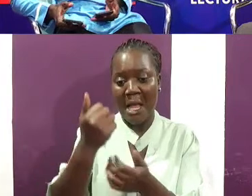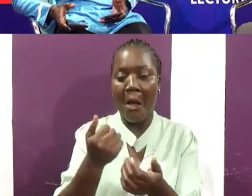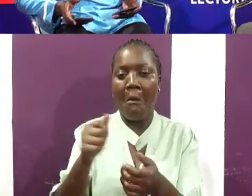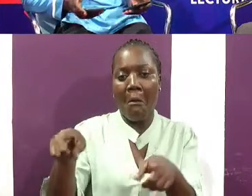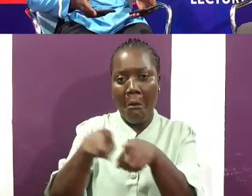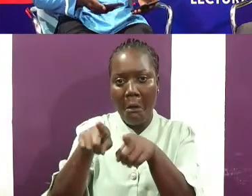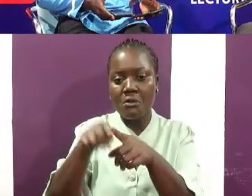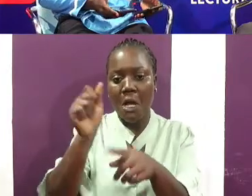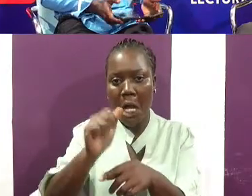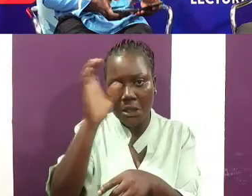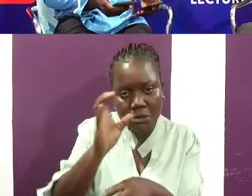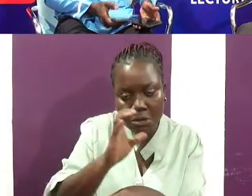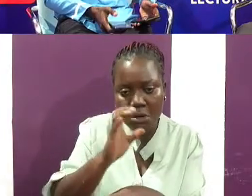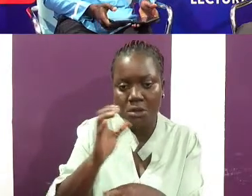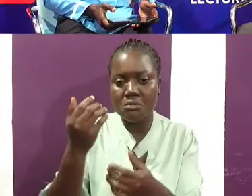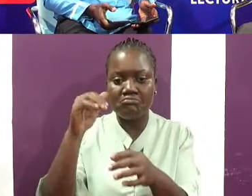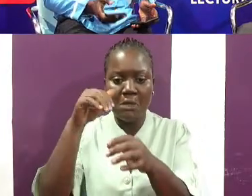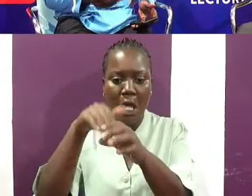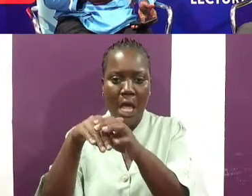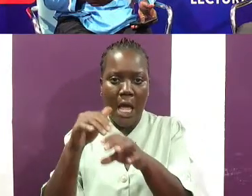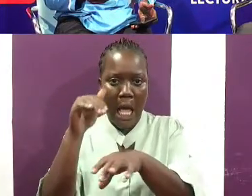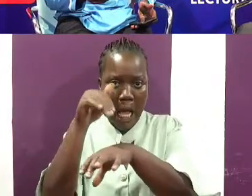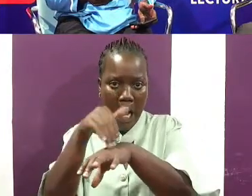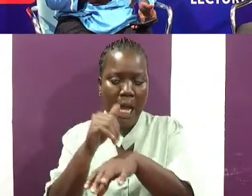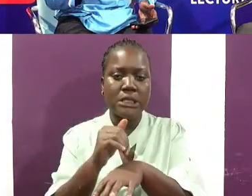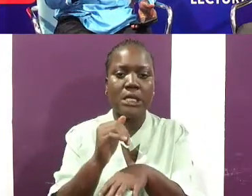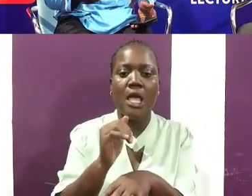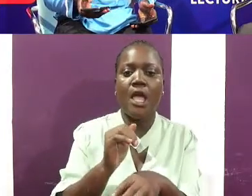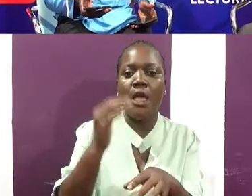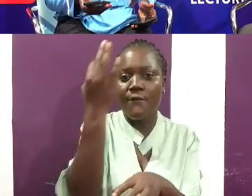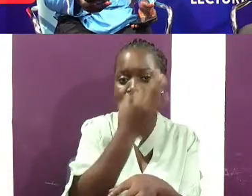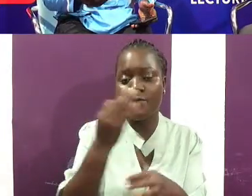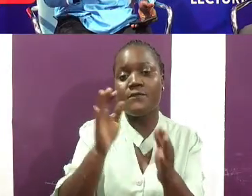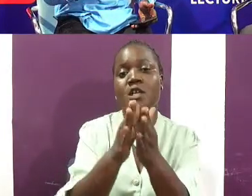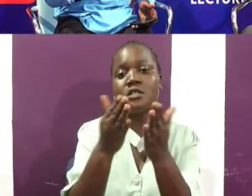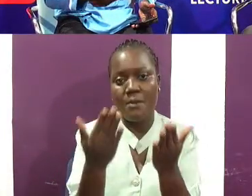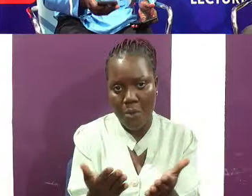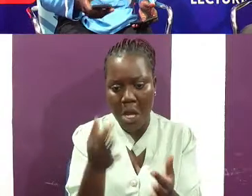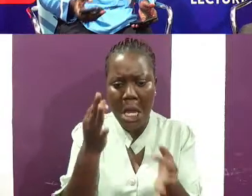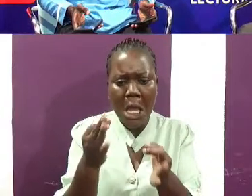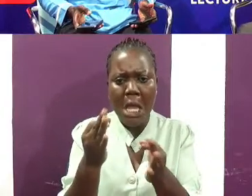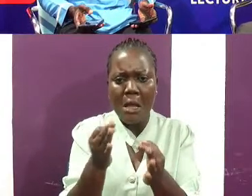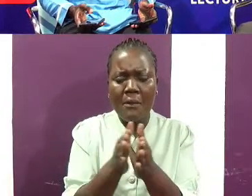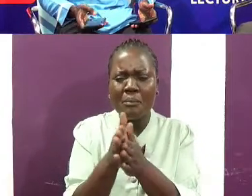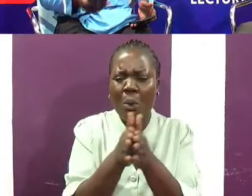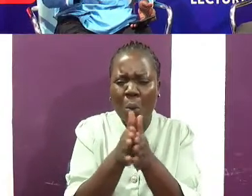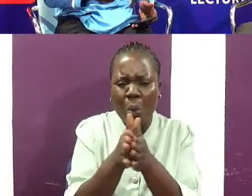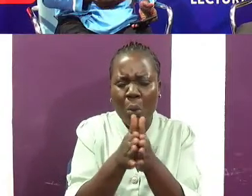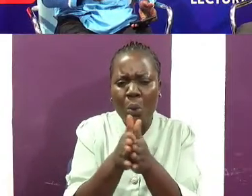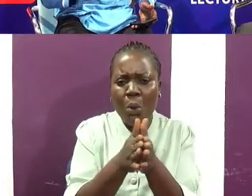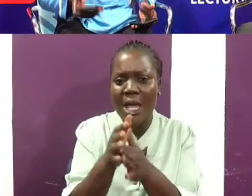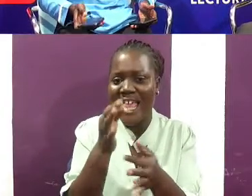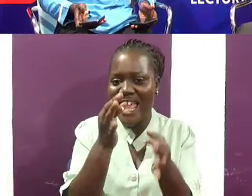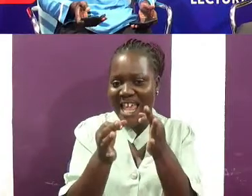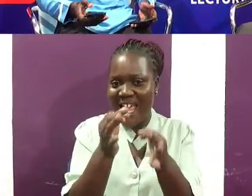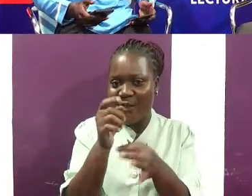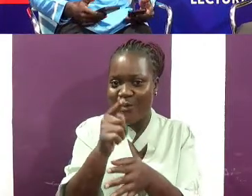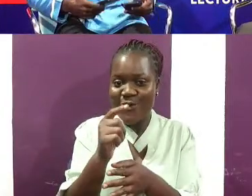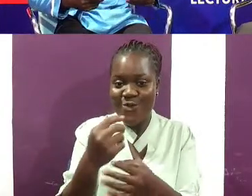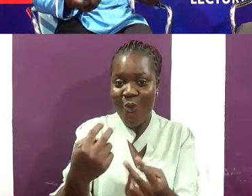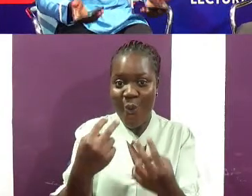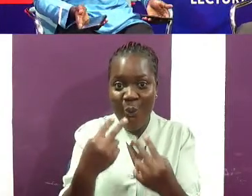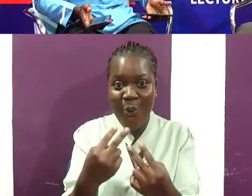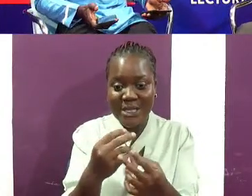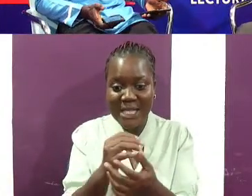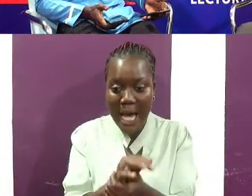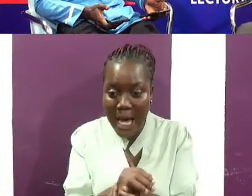Chariot TV, Church of Christ TV. Now, the interesting thing is, so I follow Church of Christ TV, and I follow Chariot TV. You